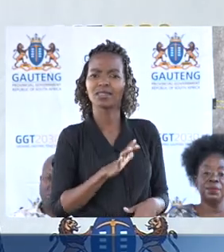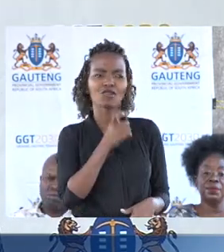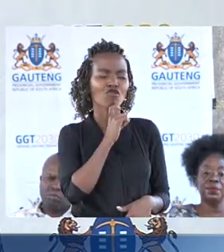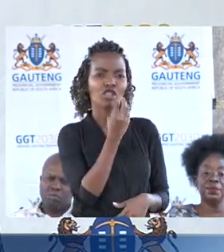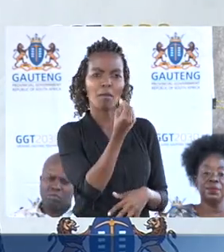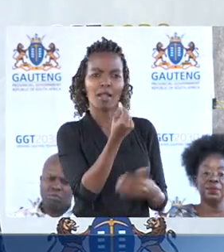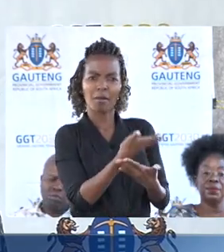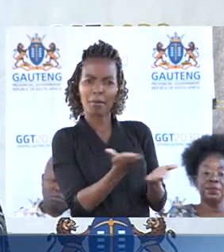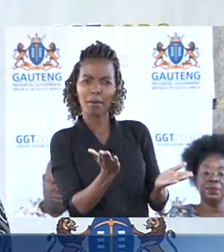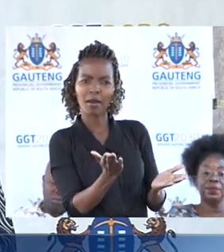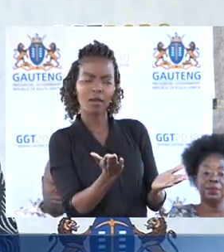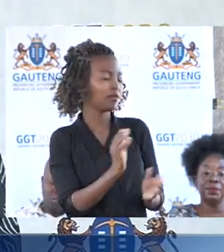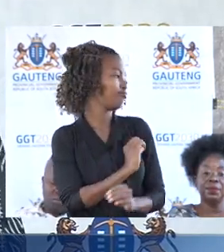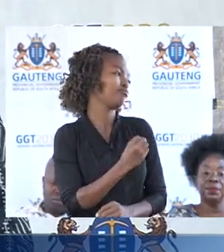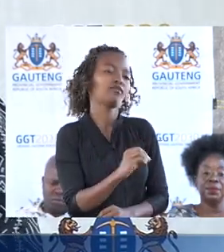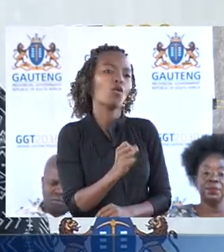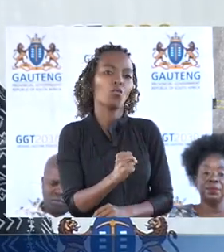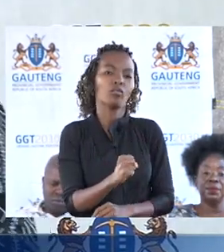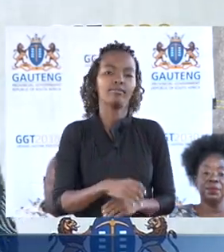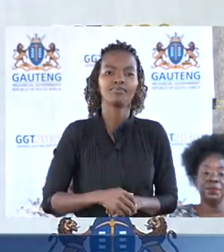funds. DG,